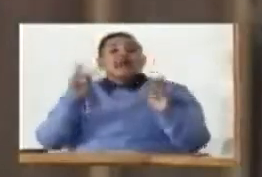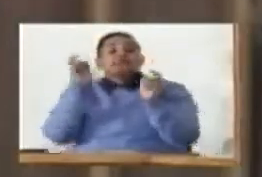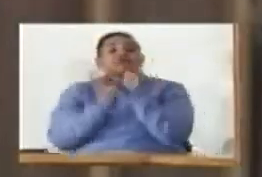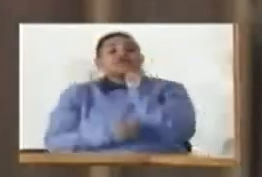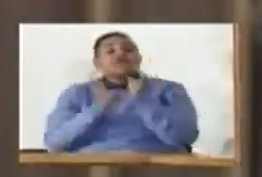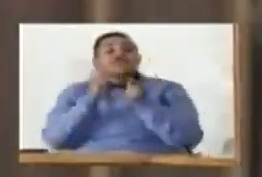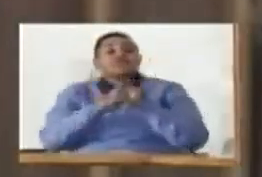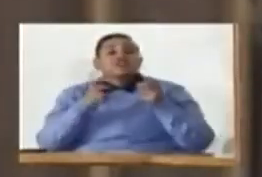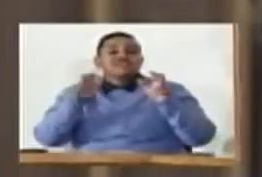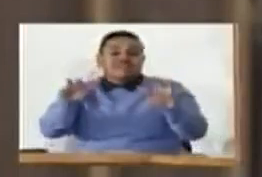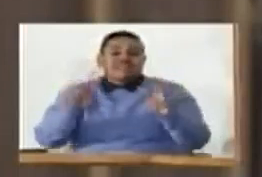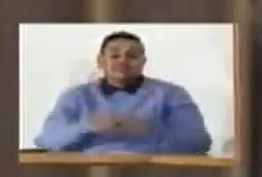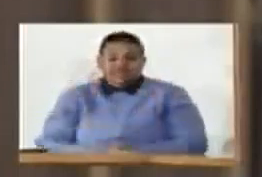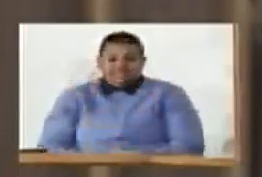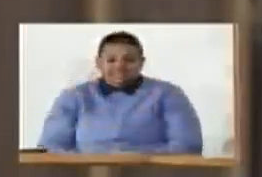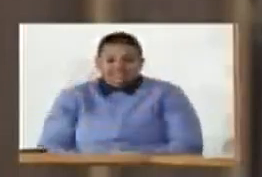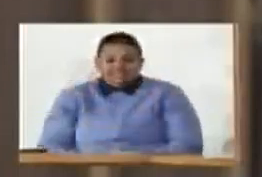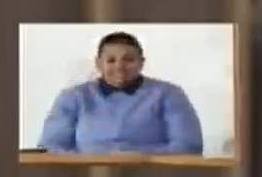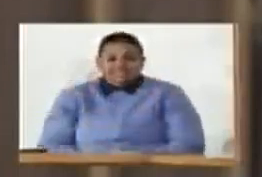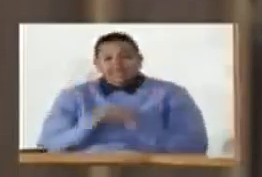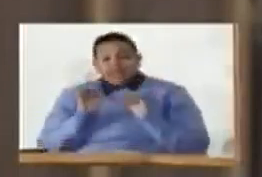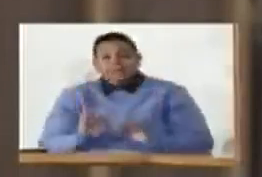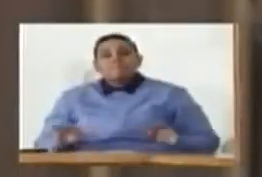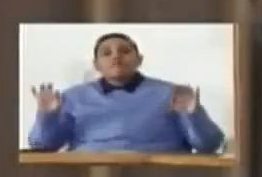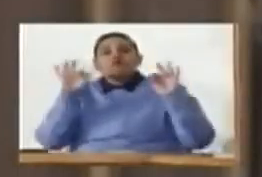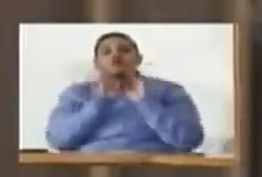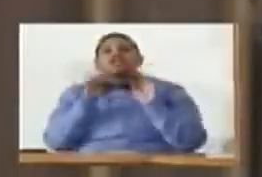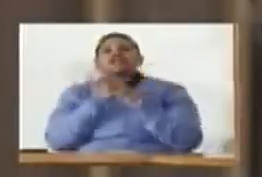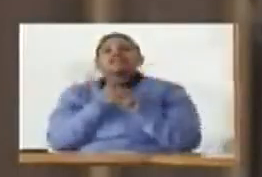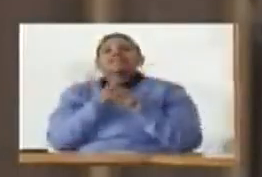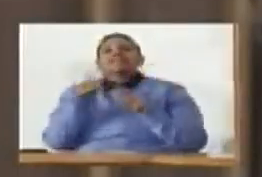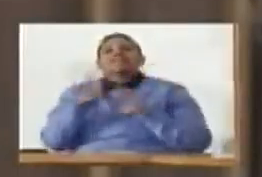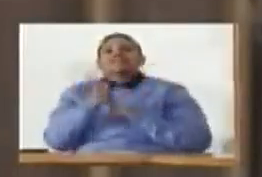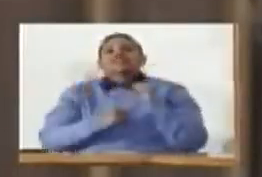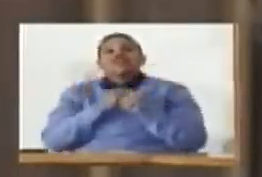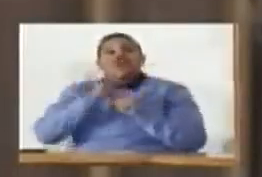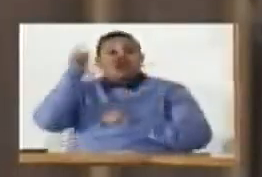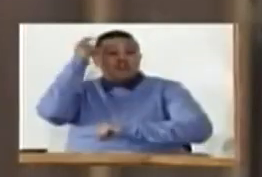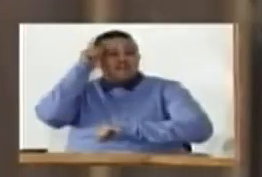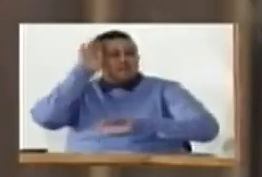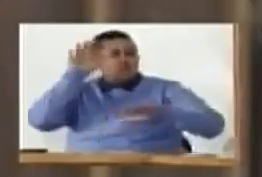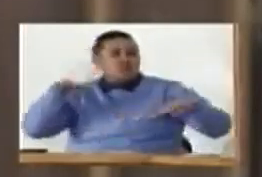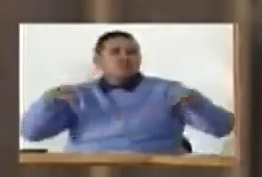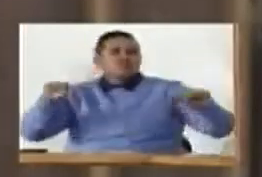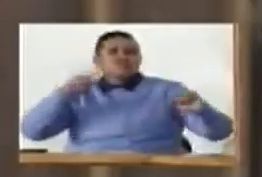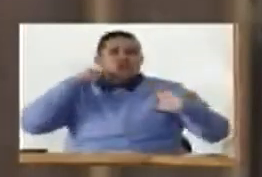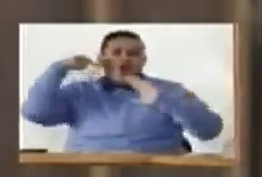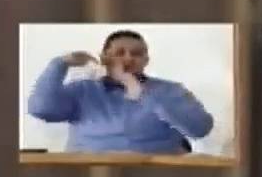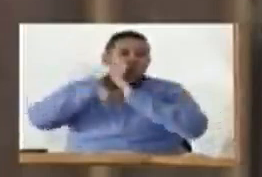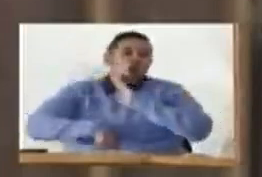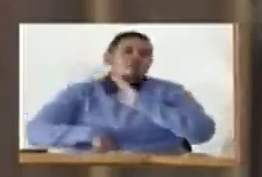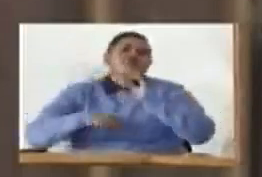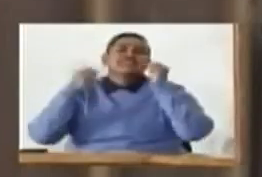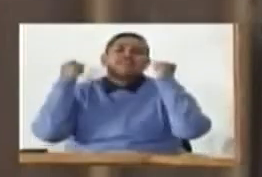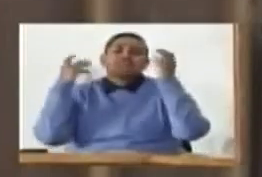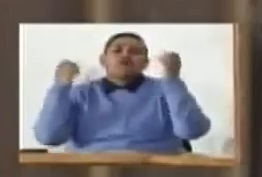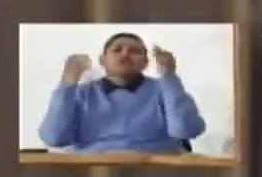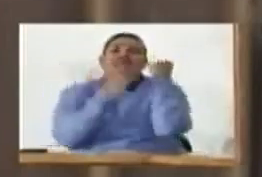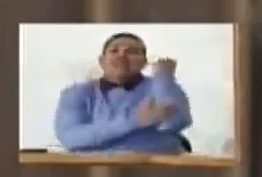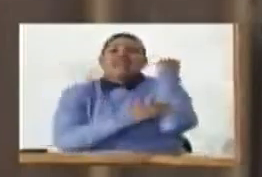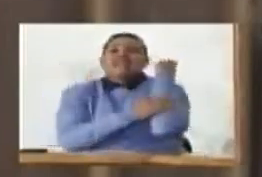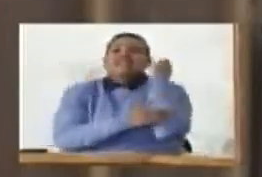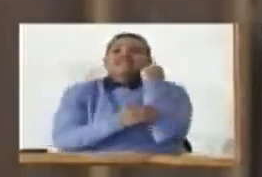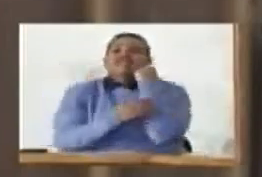and investments. Importantly, this year the government will undertake a comprehensive multi-agency